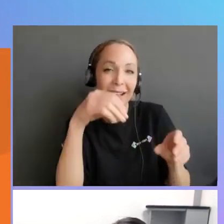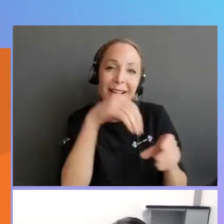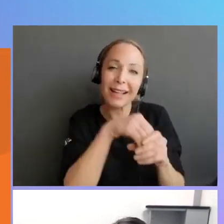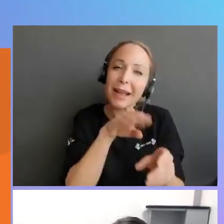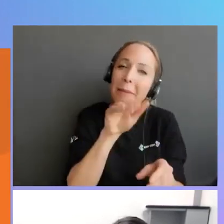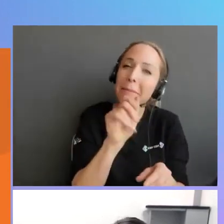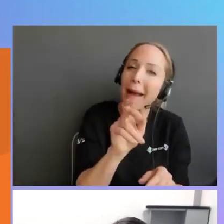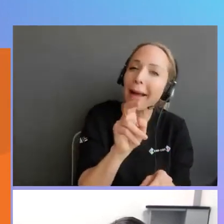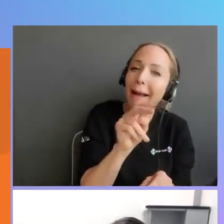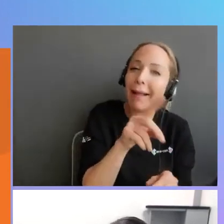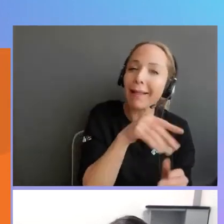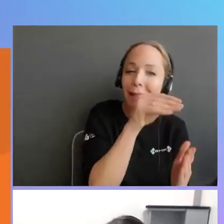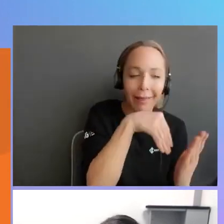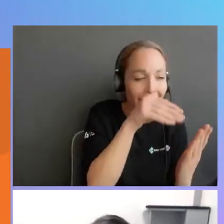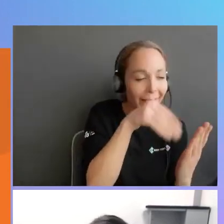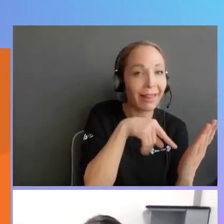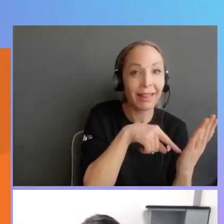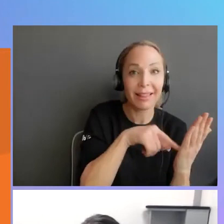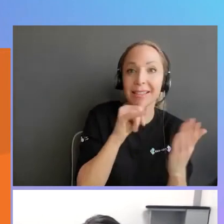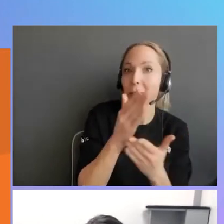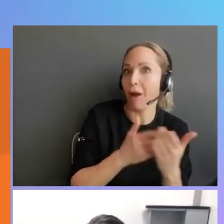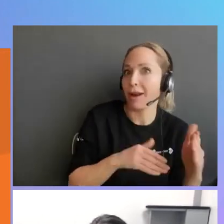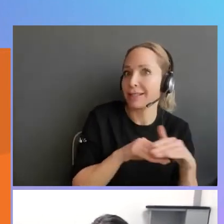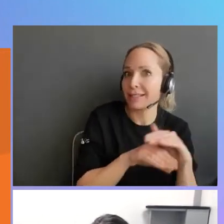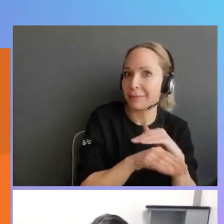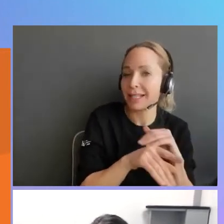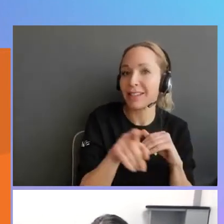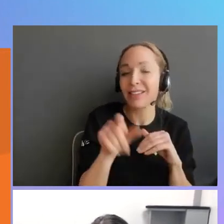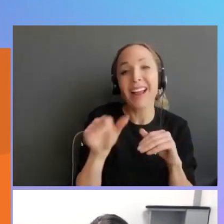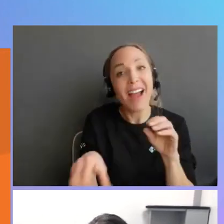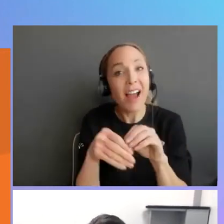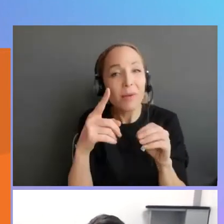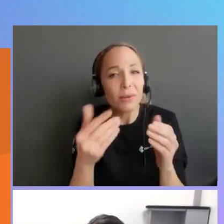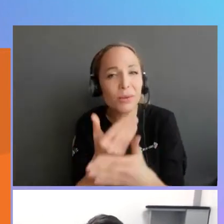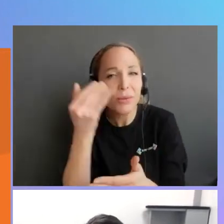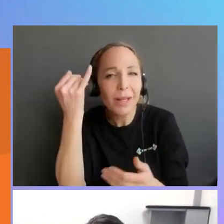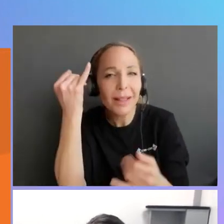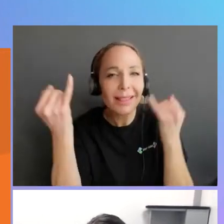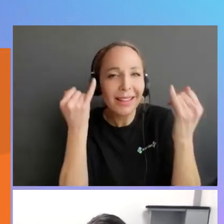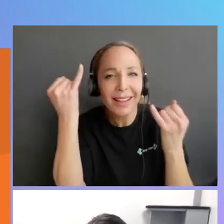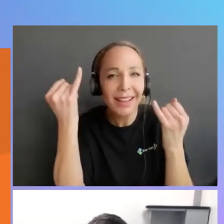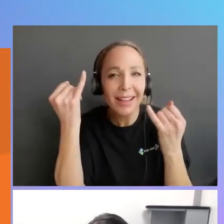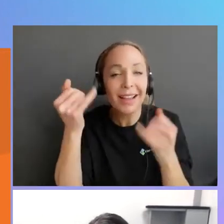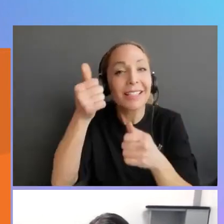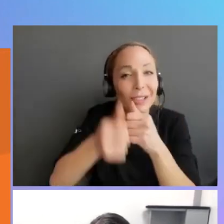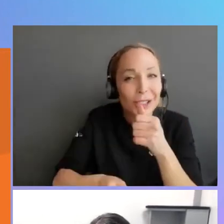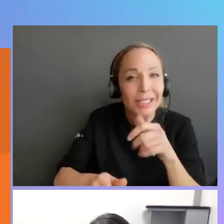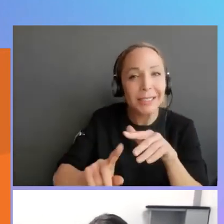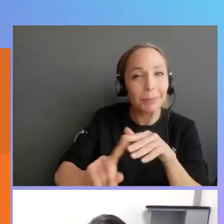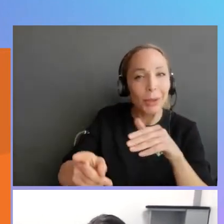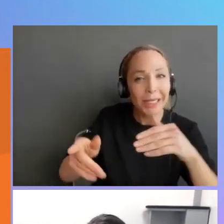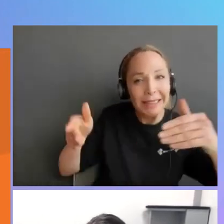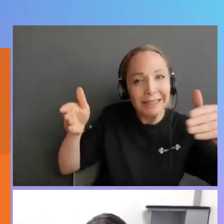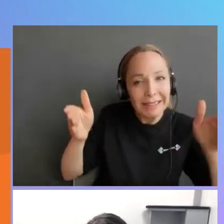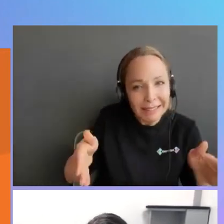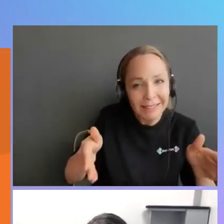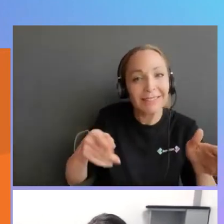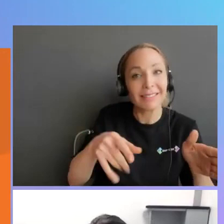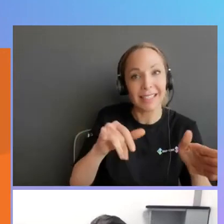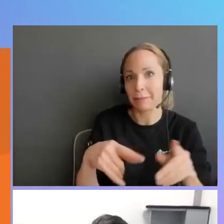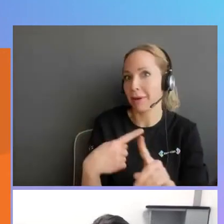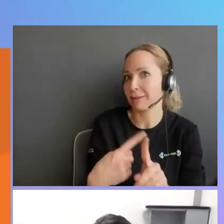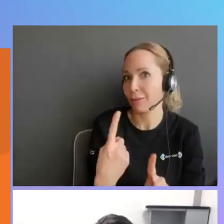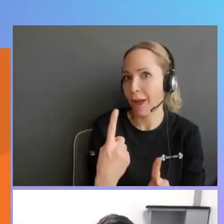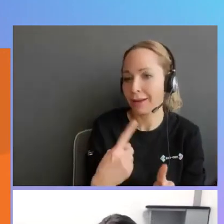And then we can add one new accessibility idea per sprint. So that's our +1. And then keep remediation of